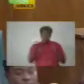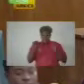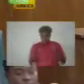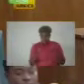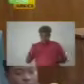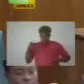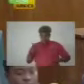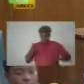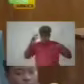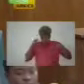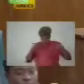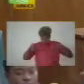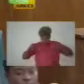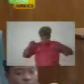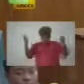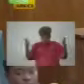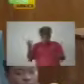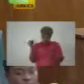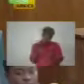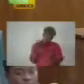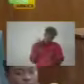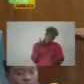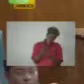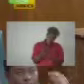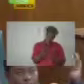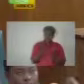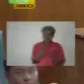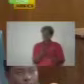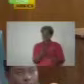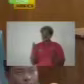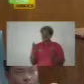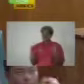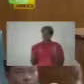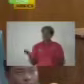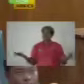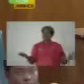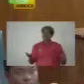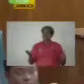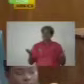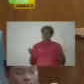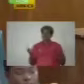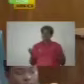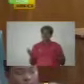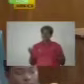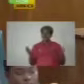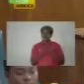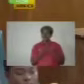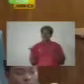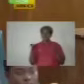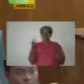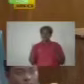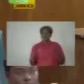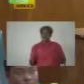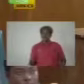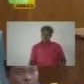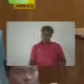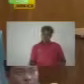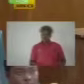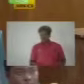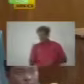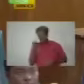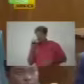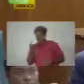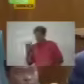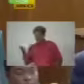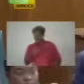to a conclusion of what is wrong is by comparing what is desired to what exists. So if it